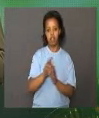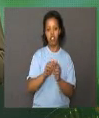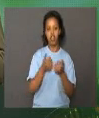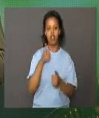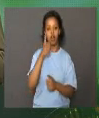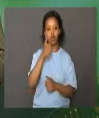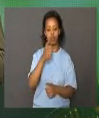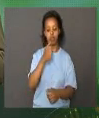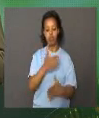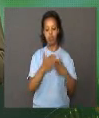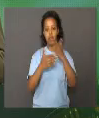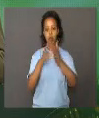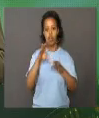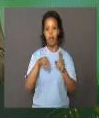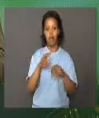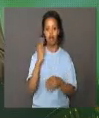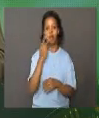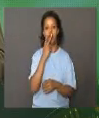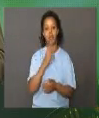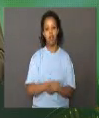HIV virus.